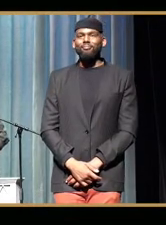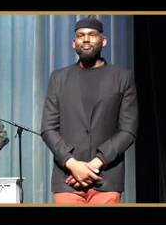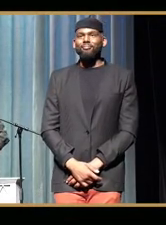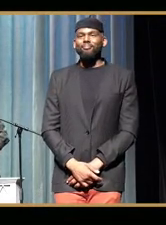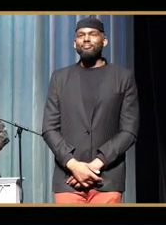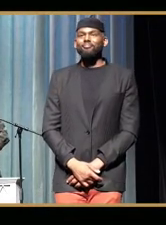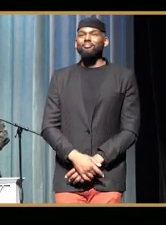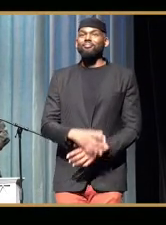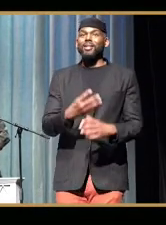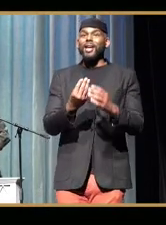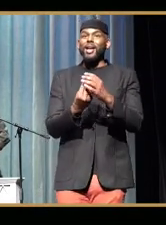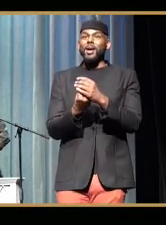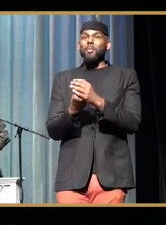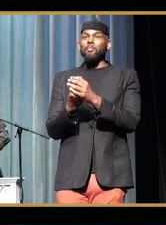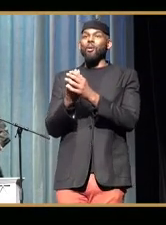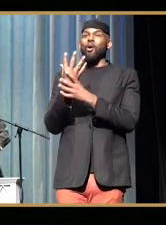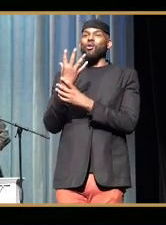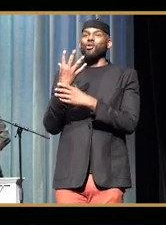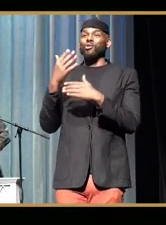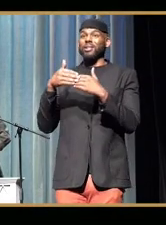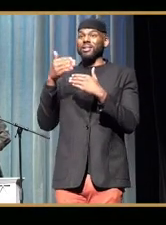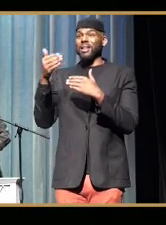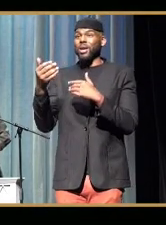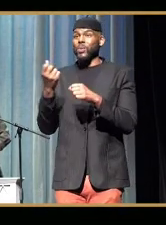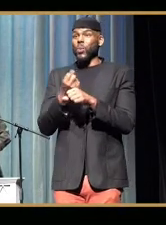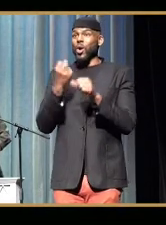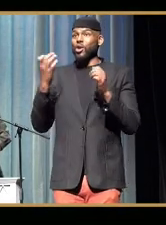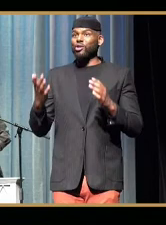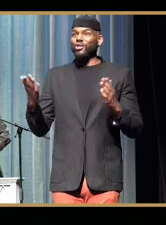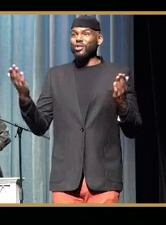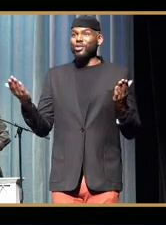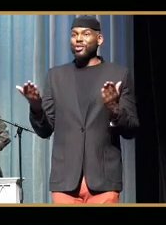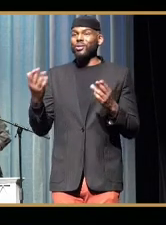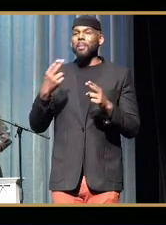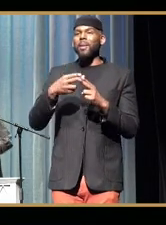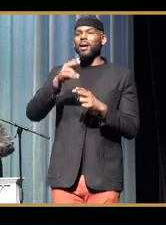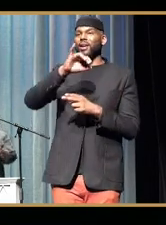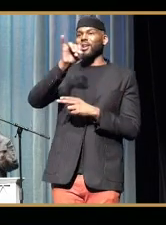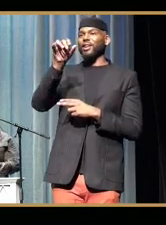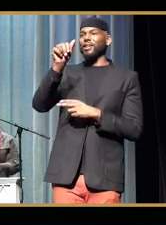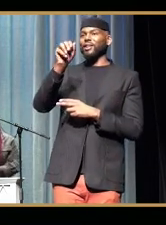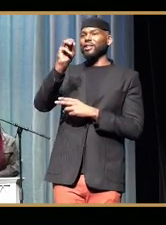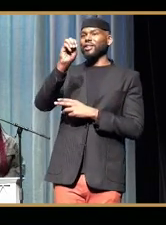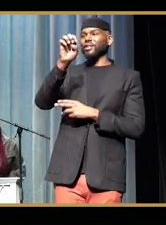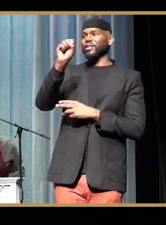Our emerging narrative runner-up is Here by James Anthony.